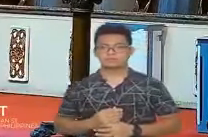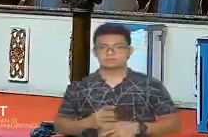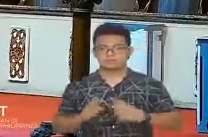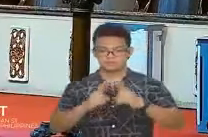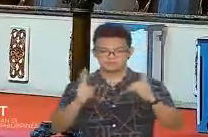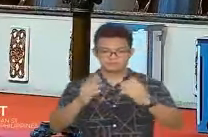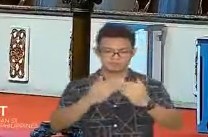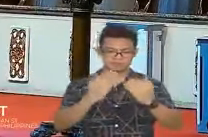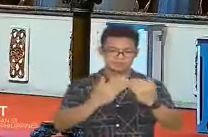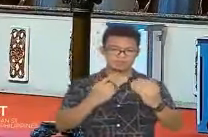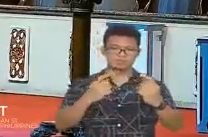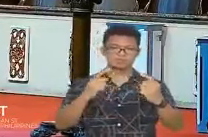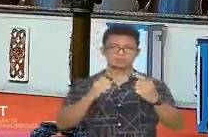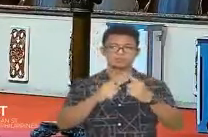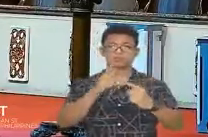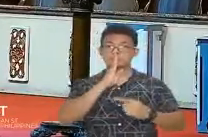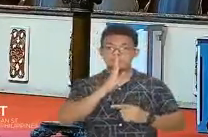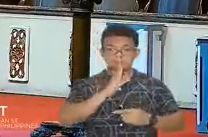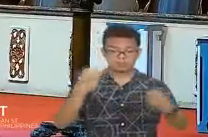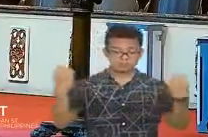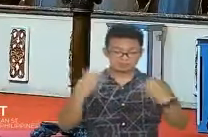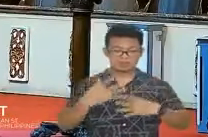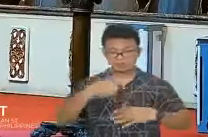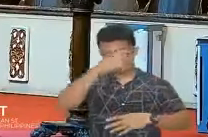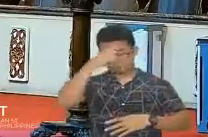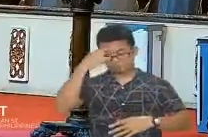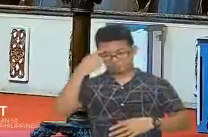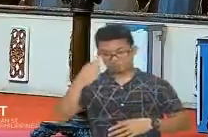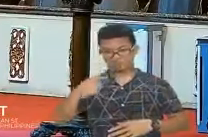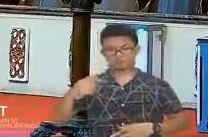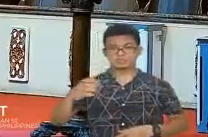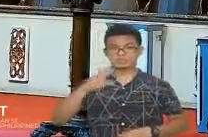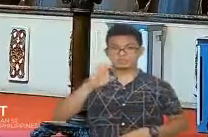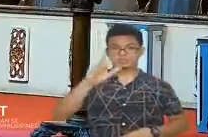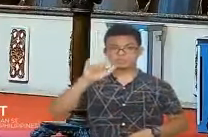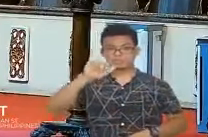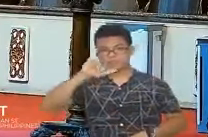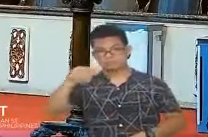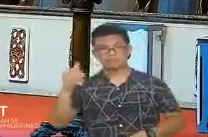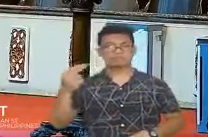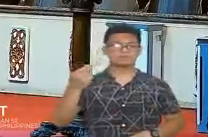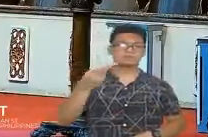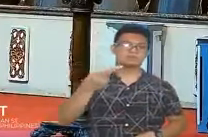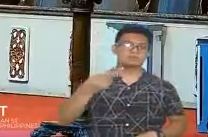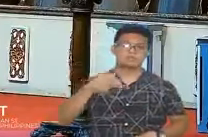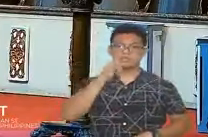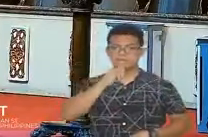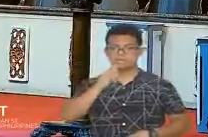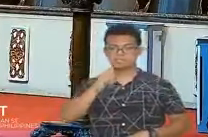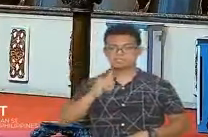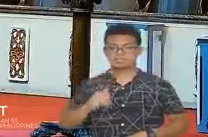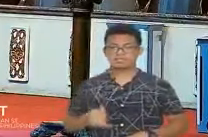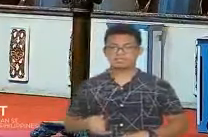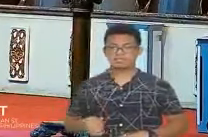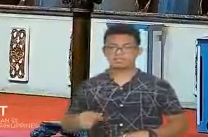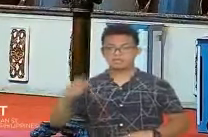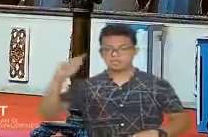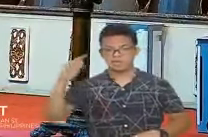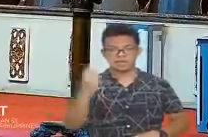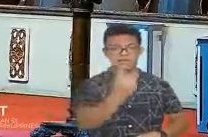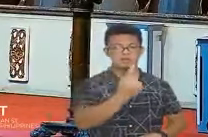It was very easy for Elijah to be afraid. He was alone. But my brother, listen carefully, he said,